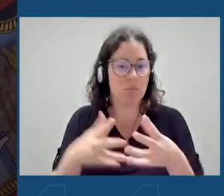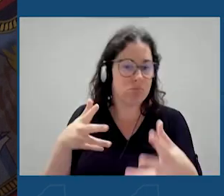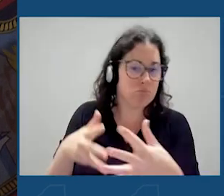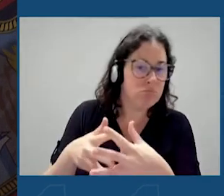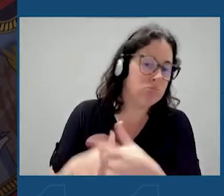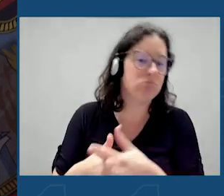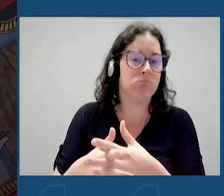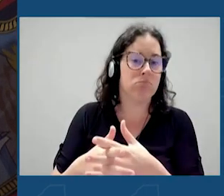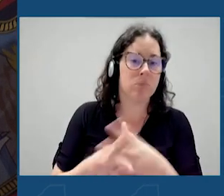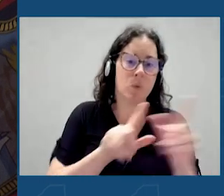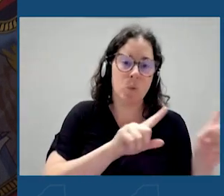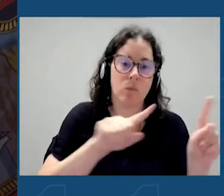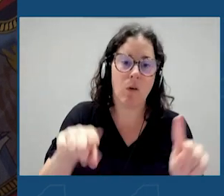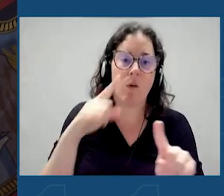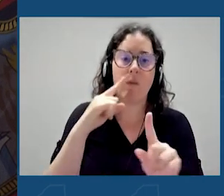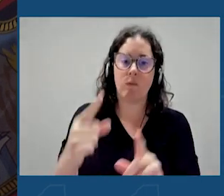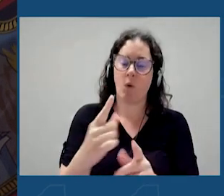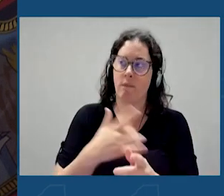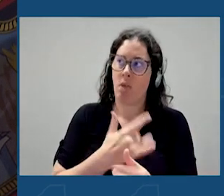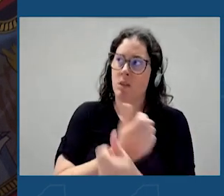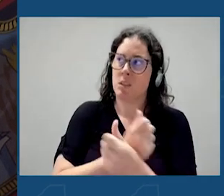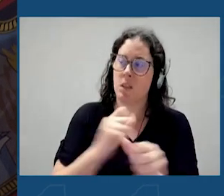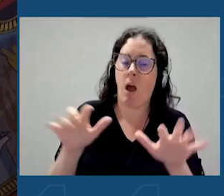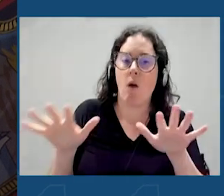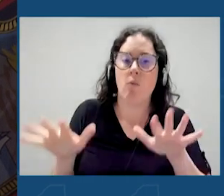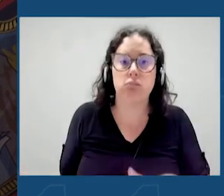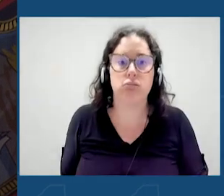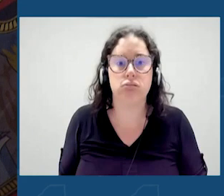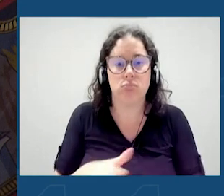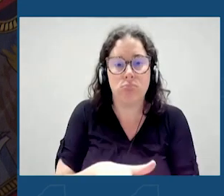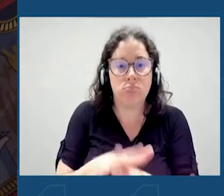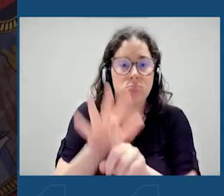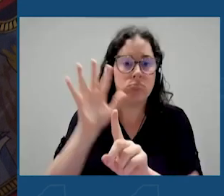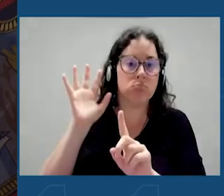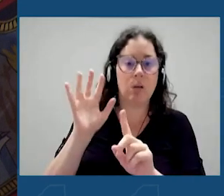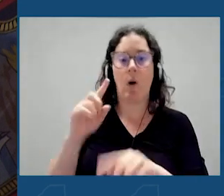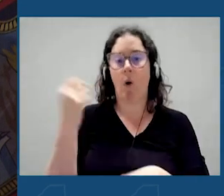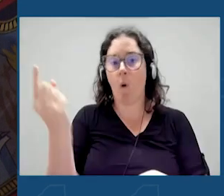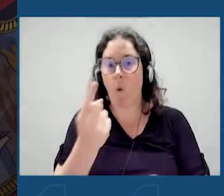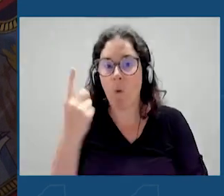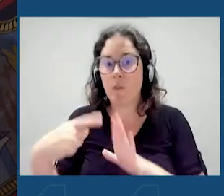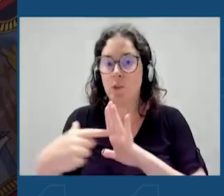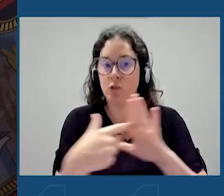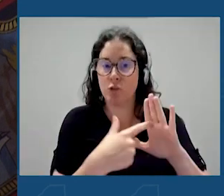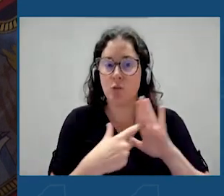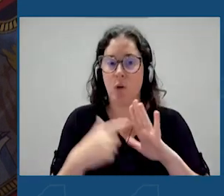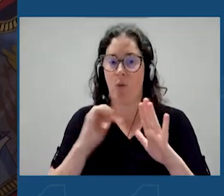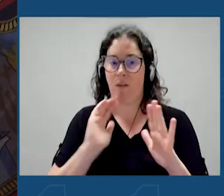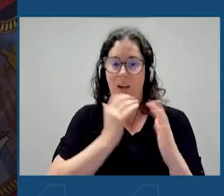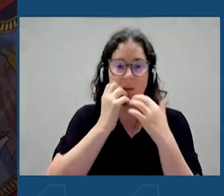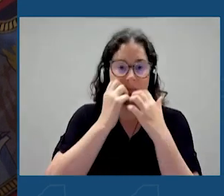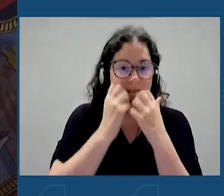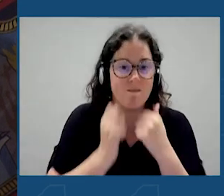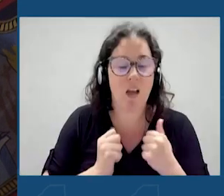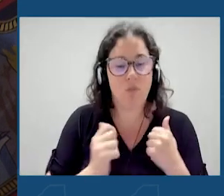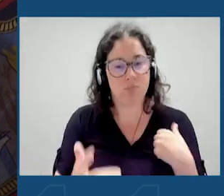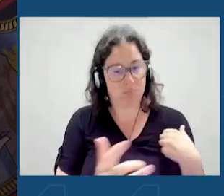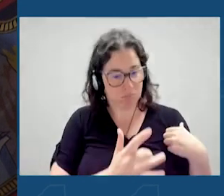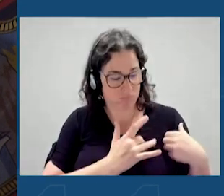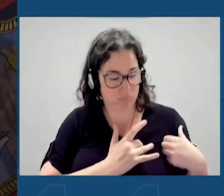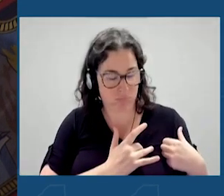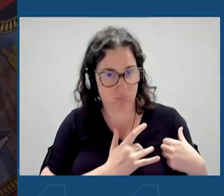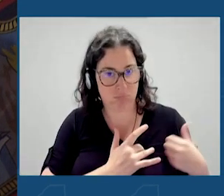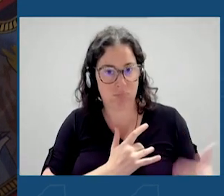of refuge, always continue to enshrine the values that we hold dearest as New